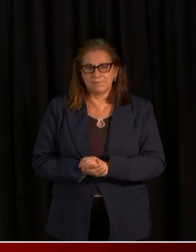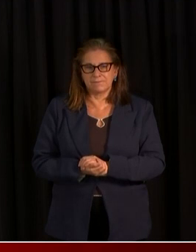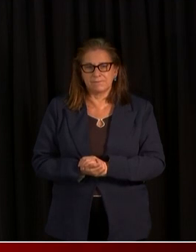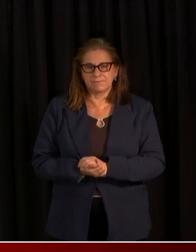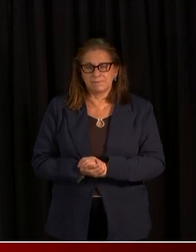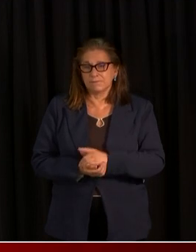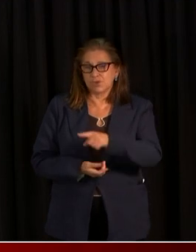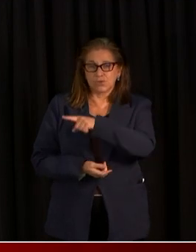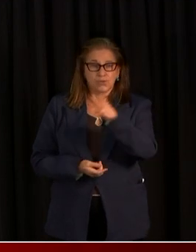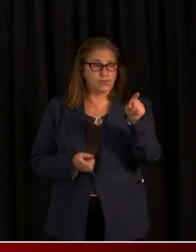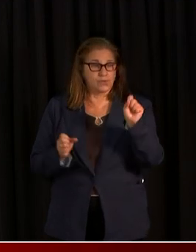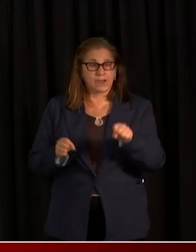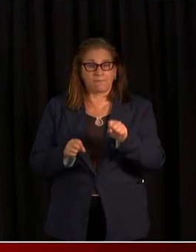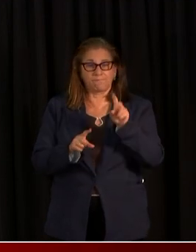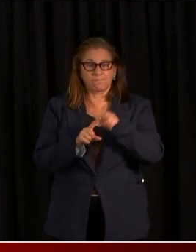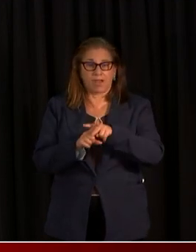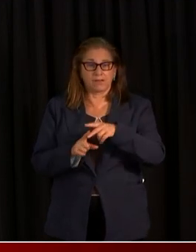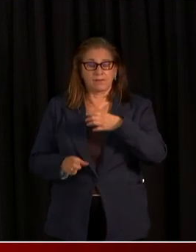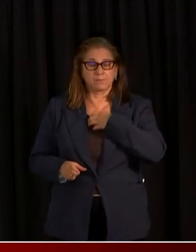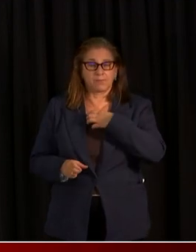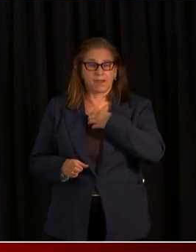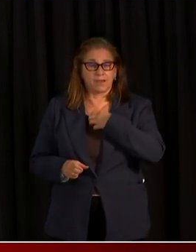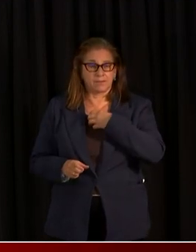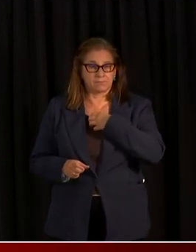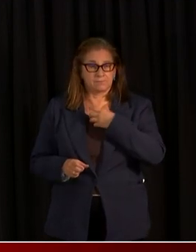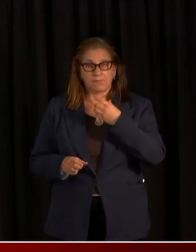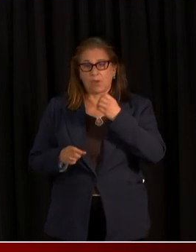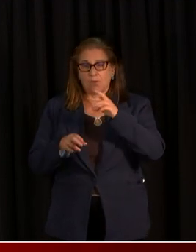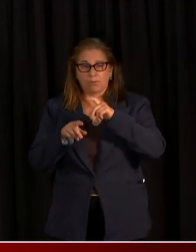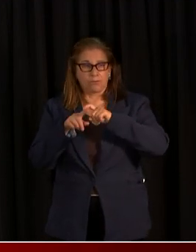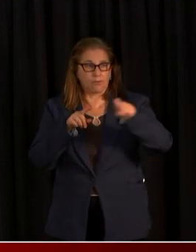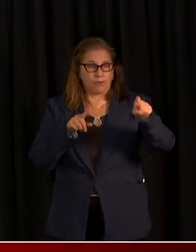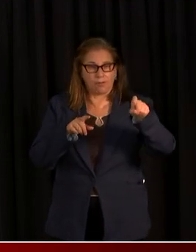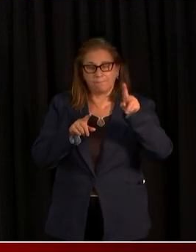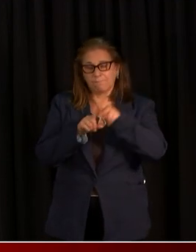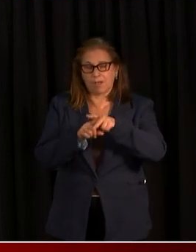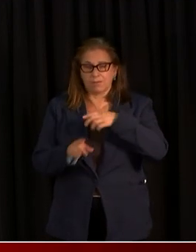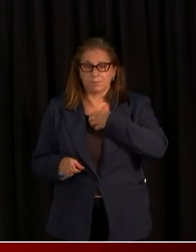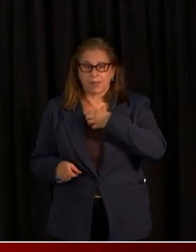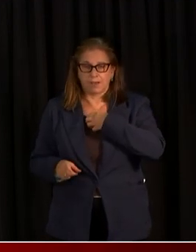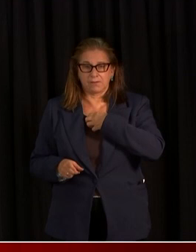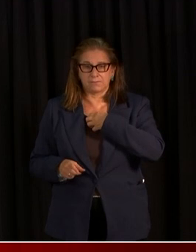abra.dc.gov/service/complaint. Or a resident may call to lodge a complaint at